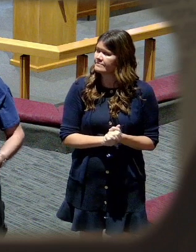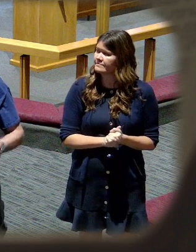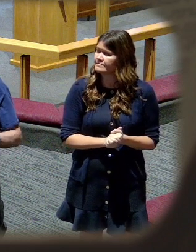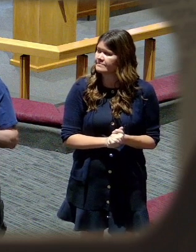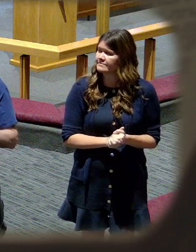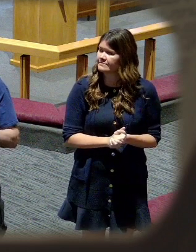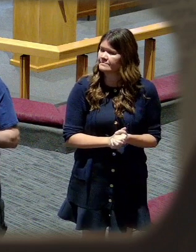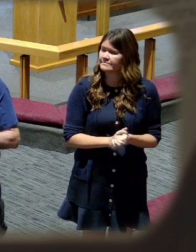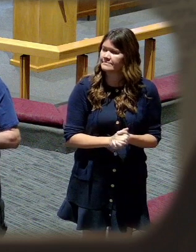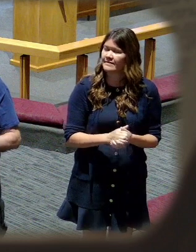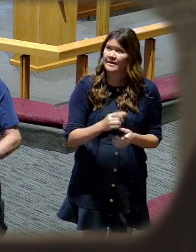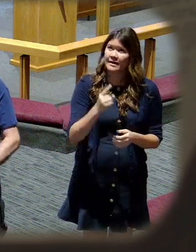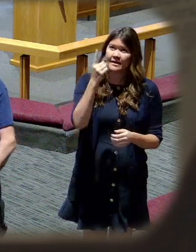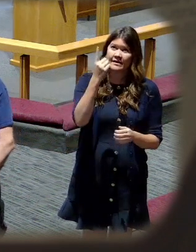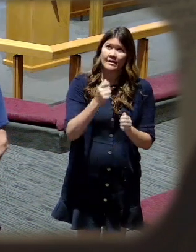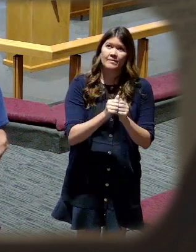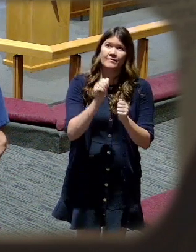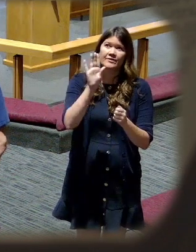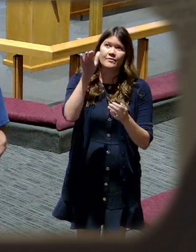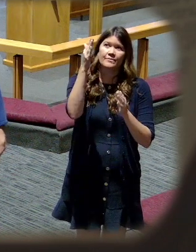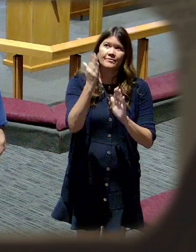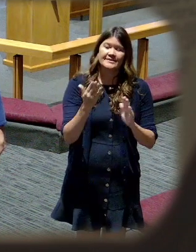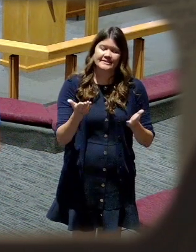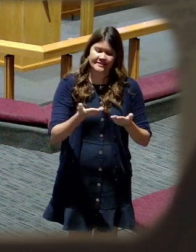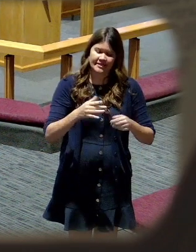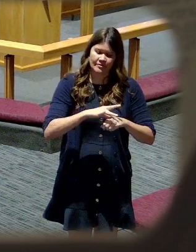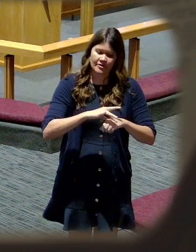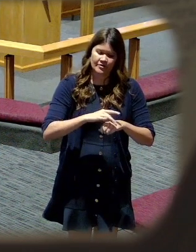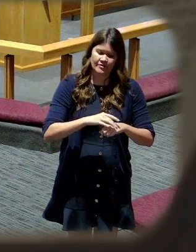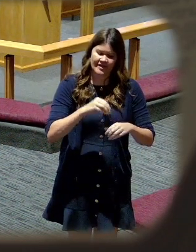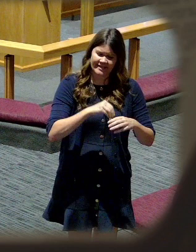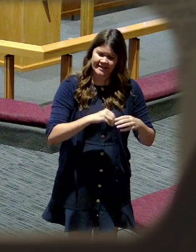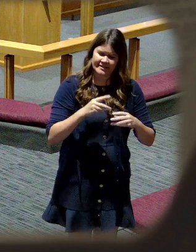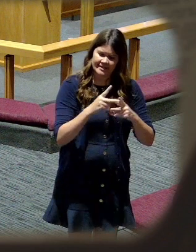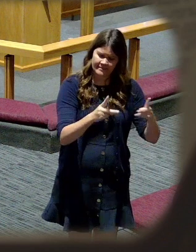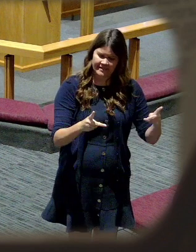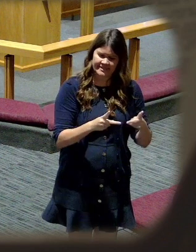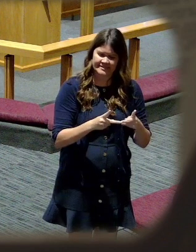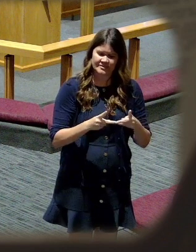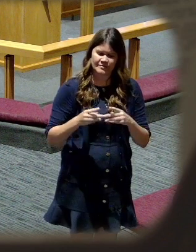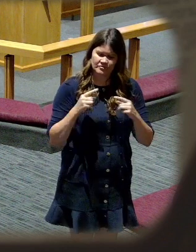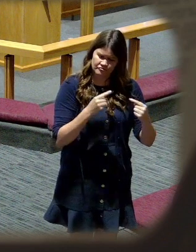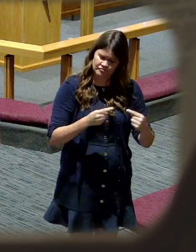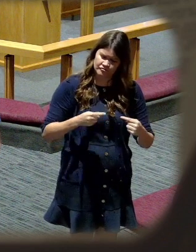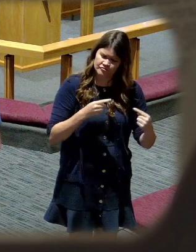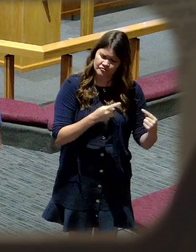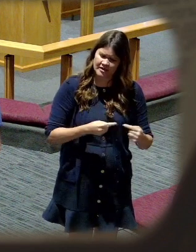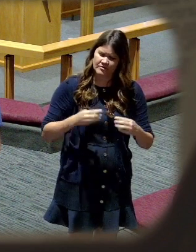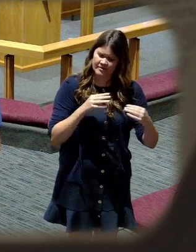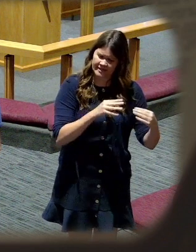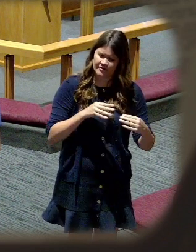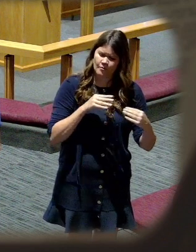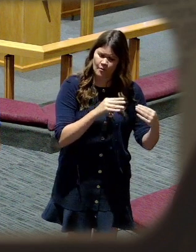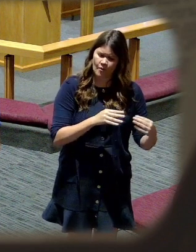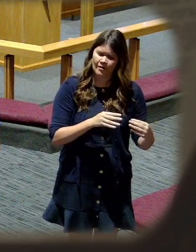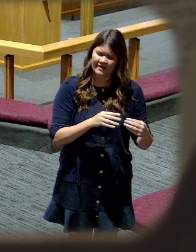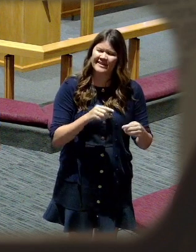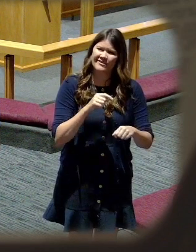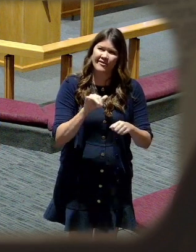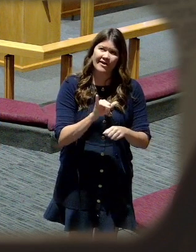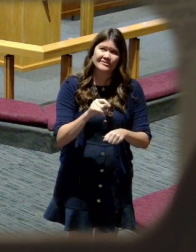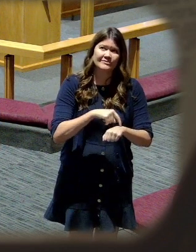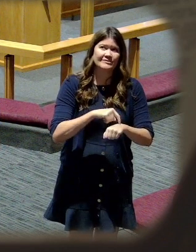Come, O Lord, with Your presence on earth, that in those places where strife and discord rule, there would be times of